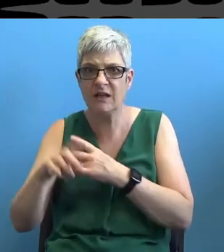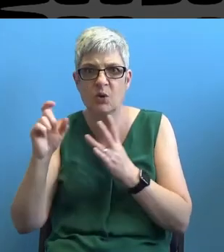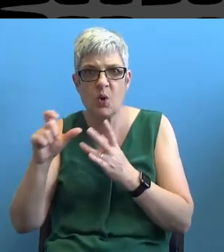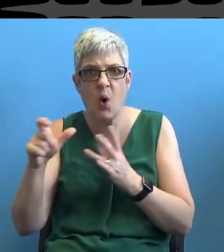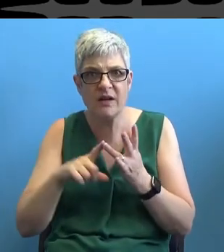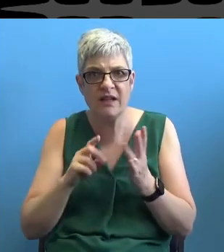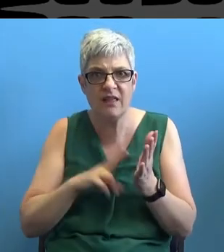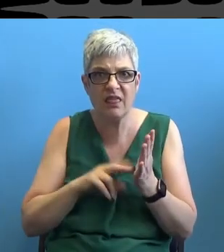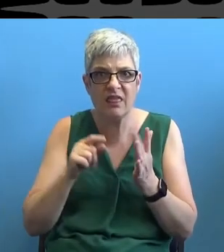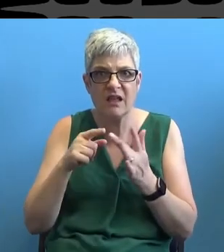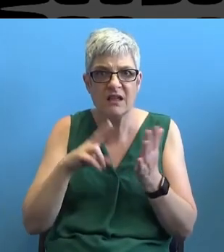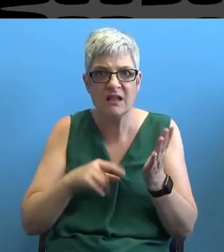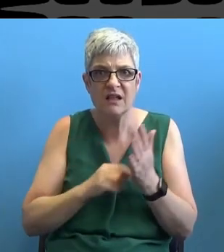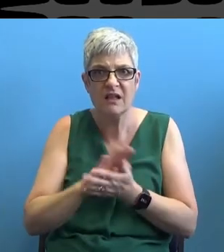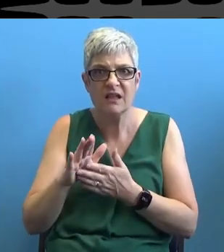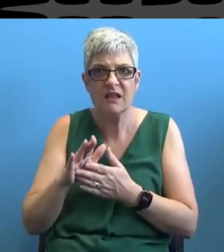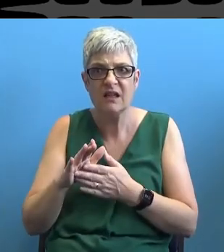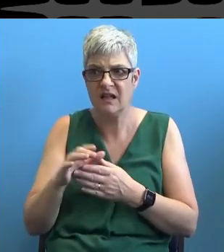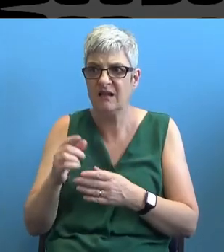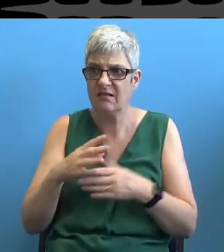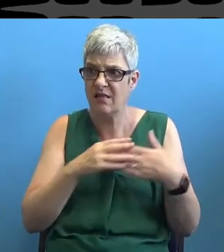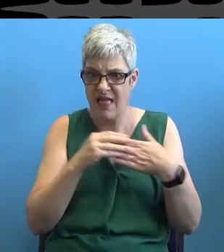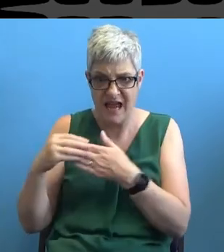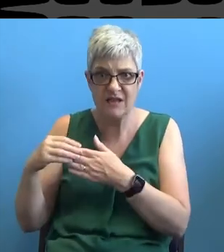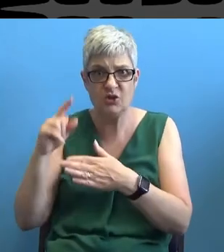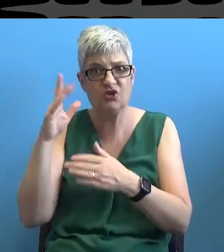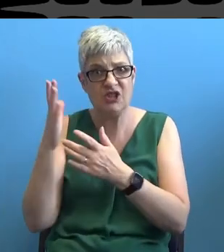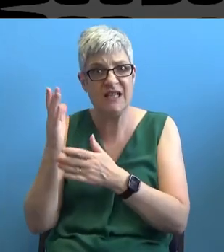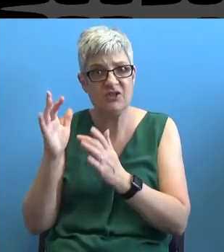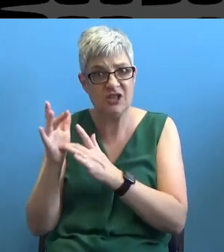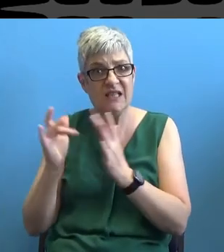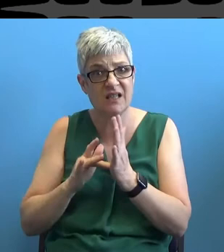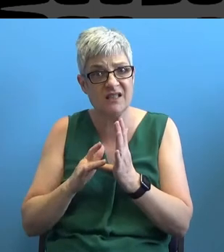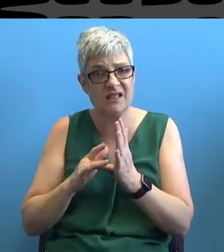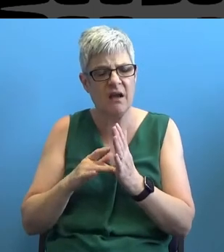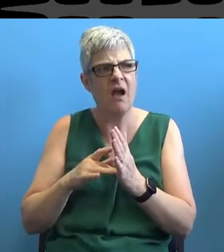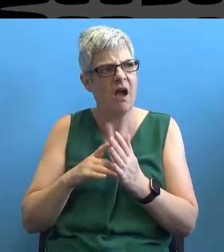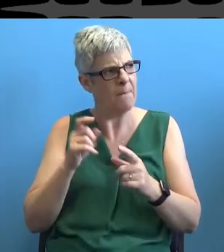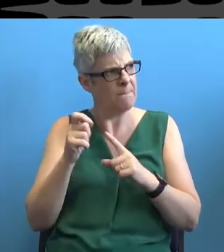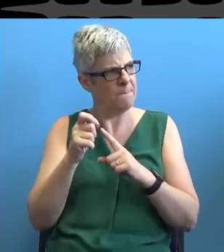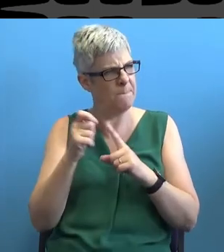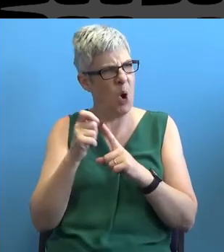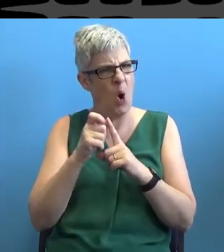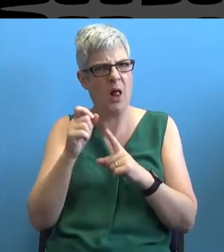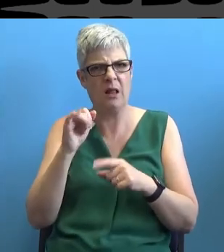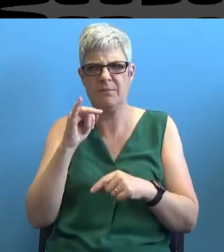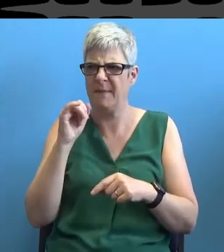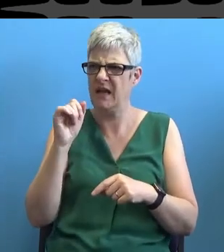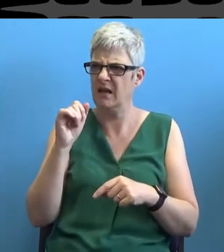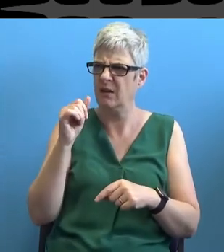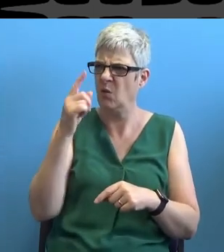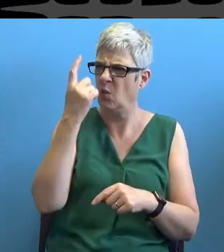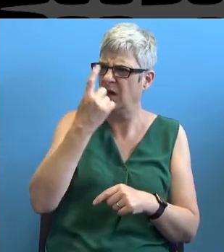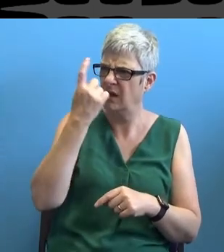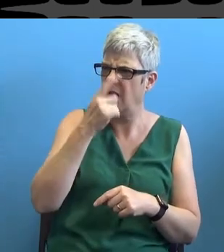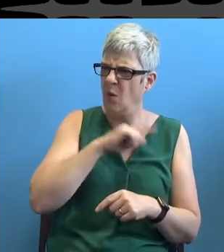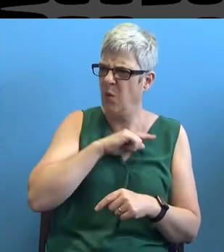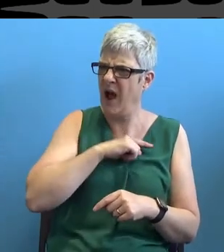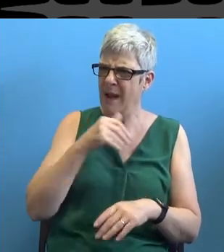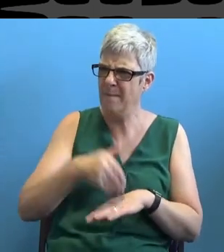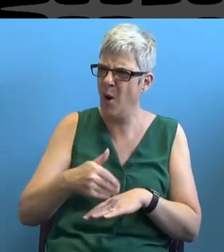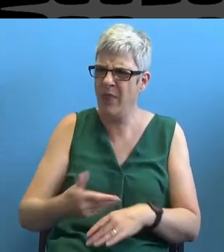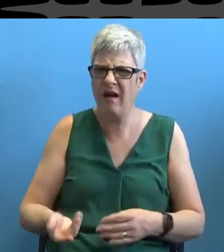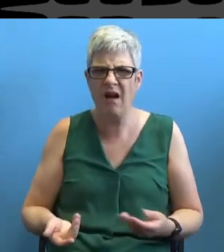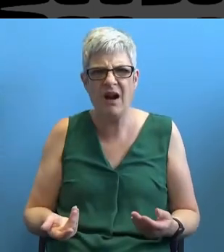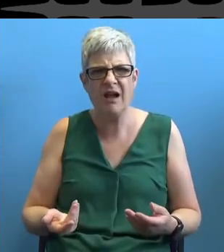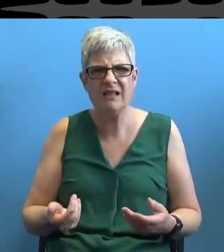Jesus. And I think Paul must have wondered, why bother? Surely he must have asked himself at times, do I really need to go